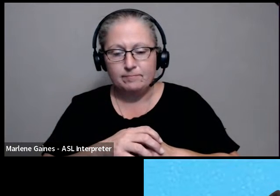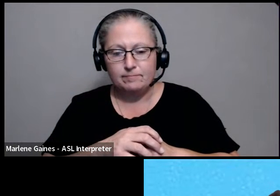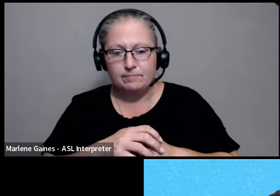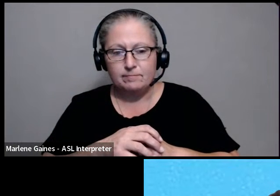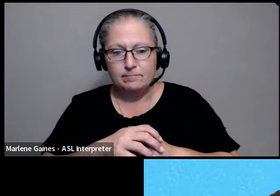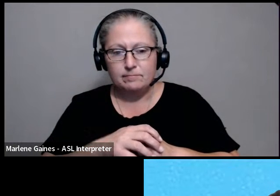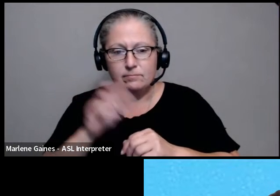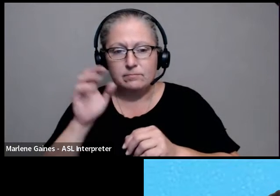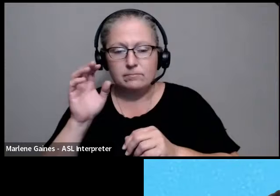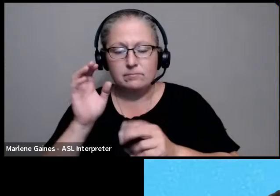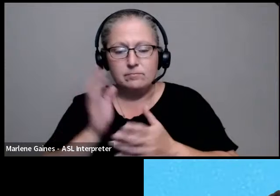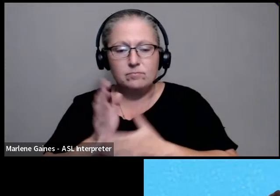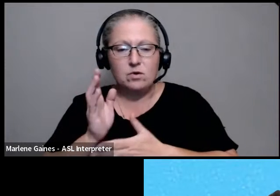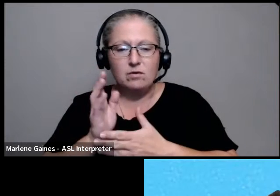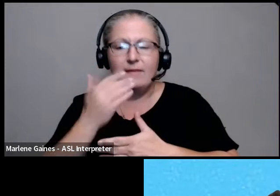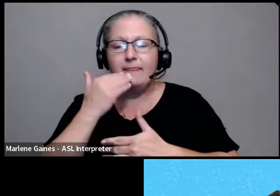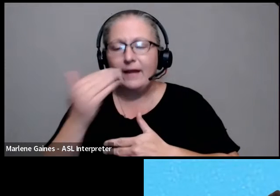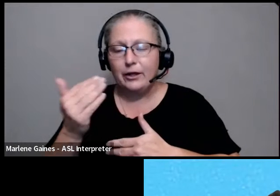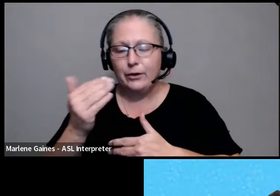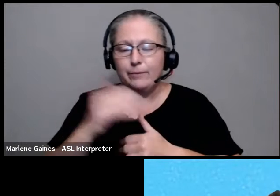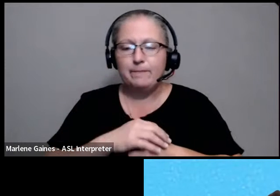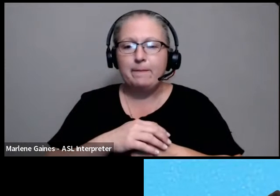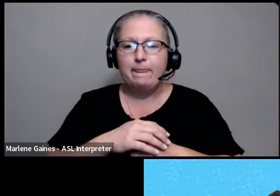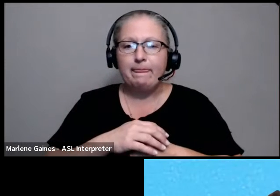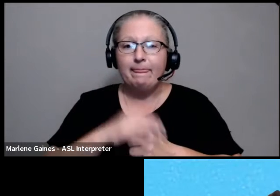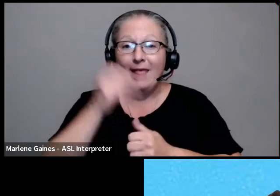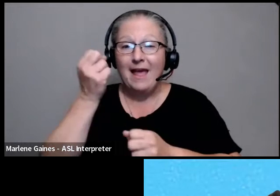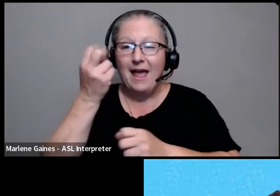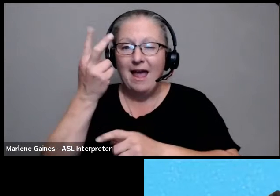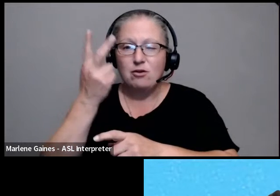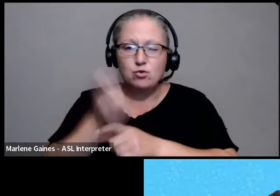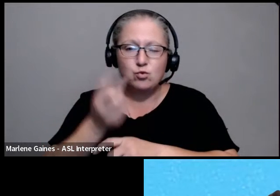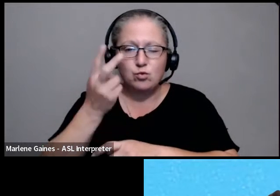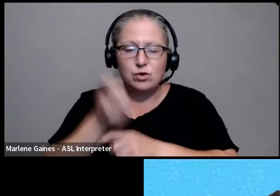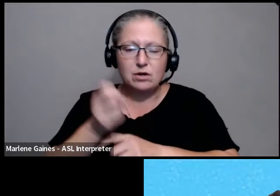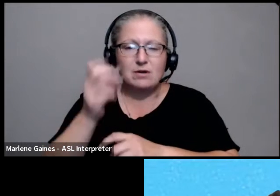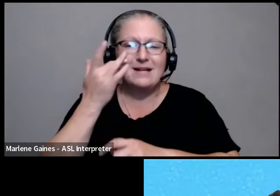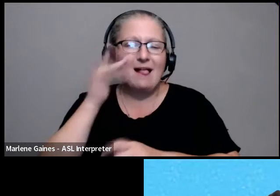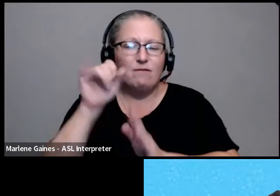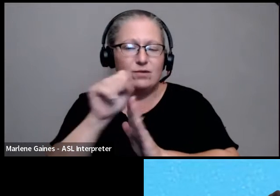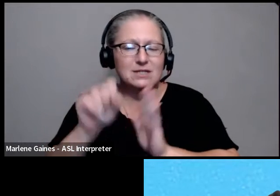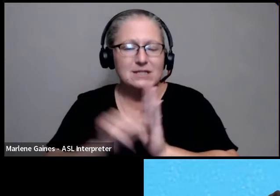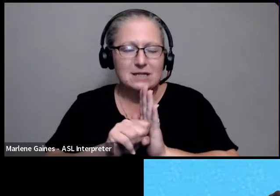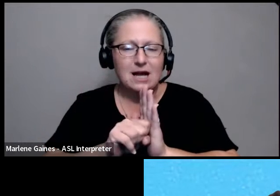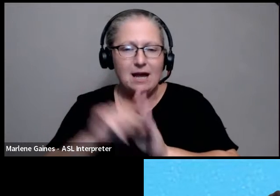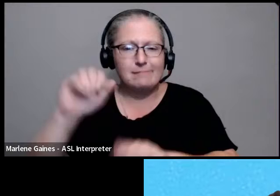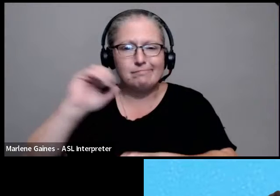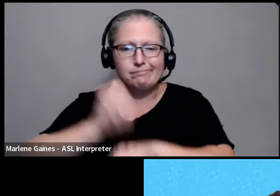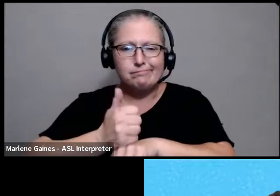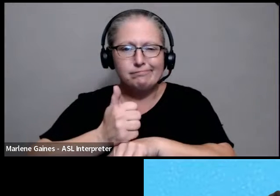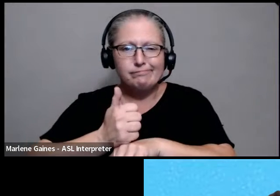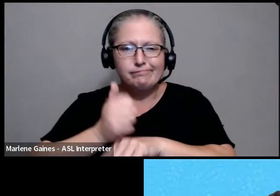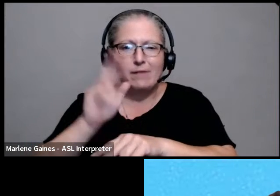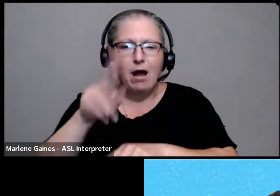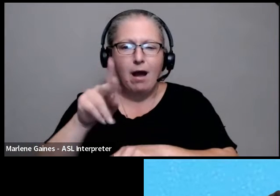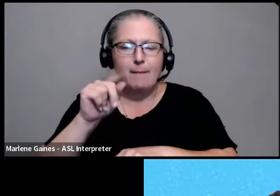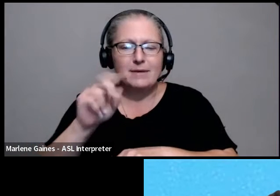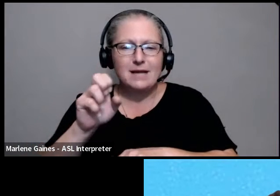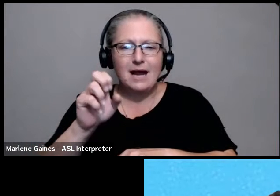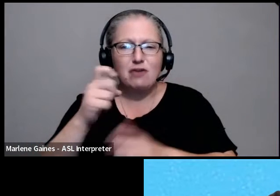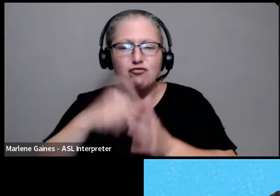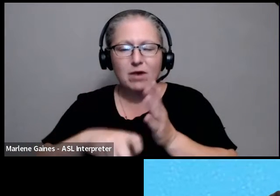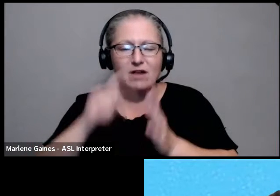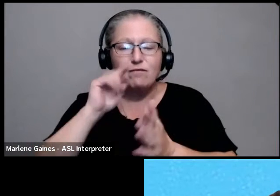All right. Thank you. Every 2 years, the state of California sets updated rates for school impact